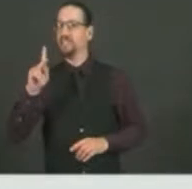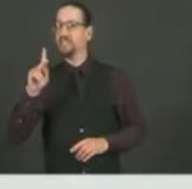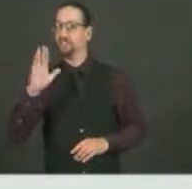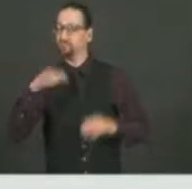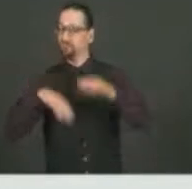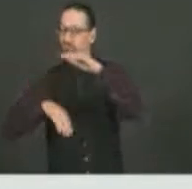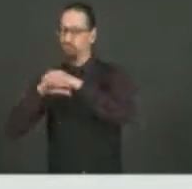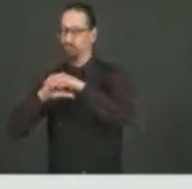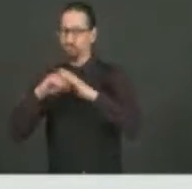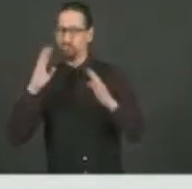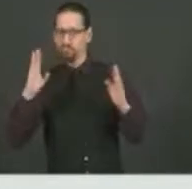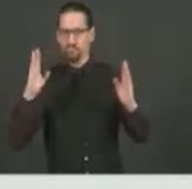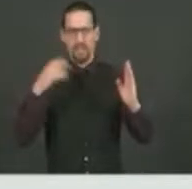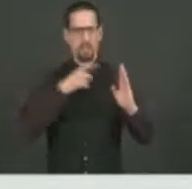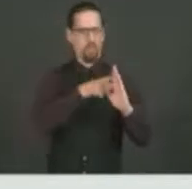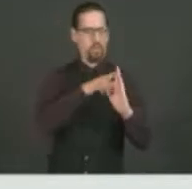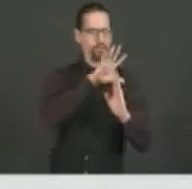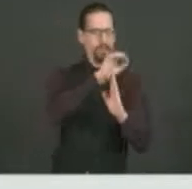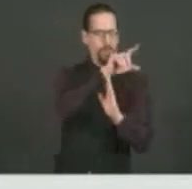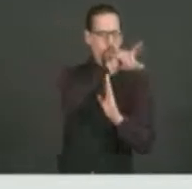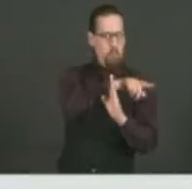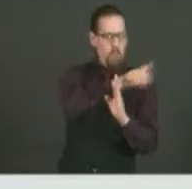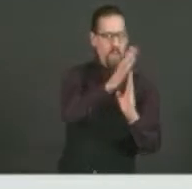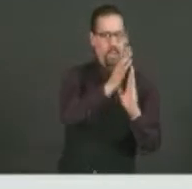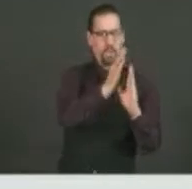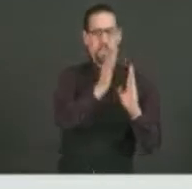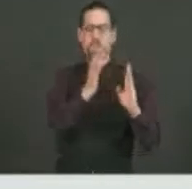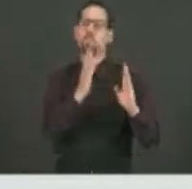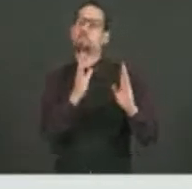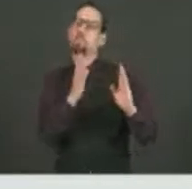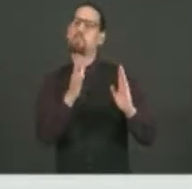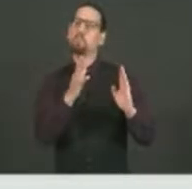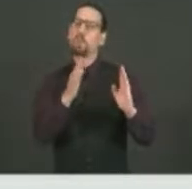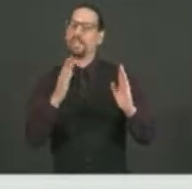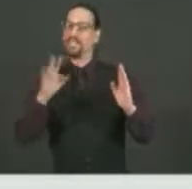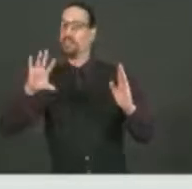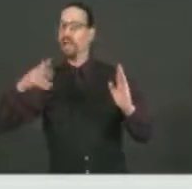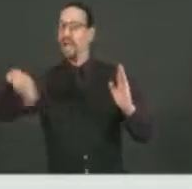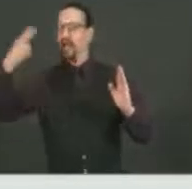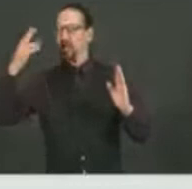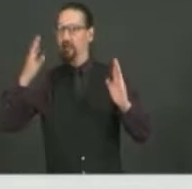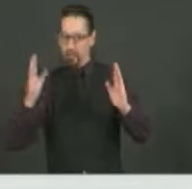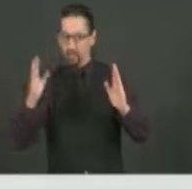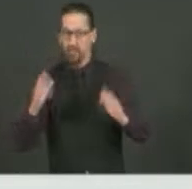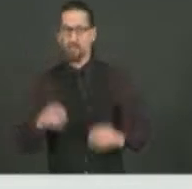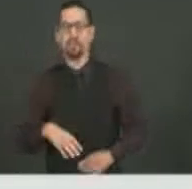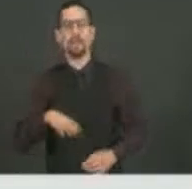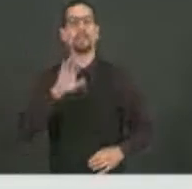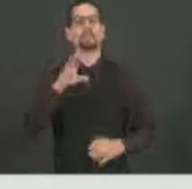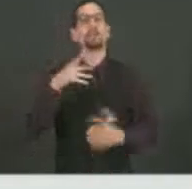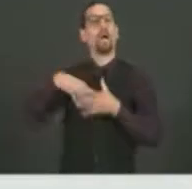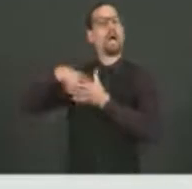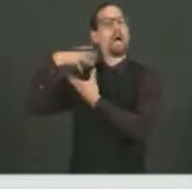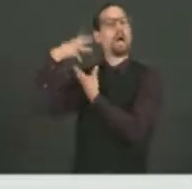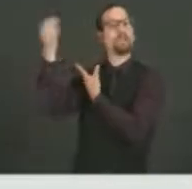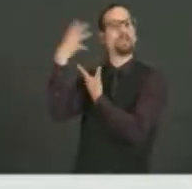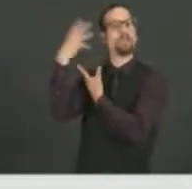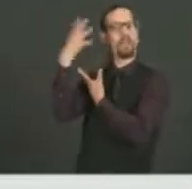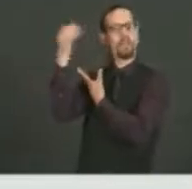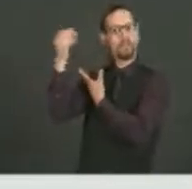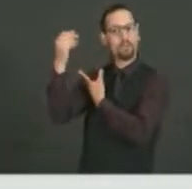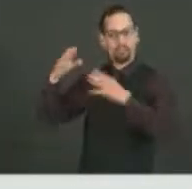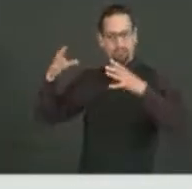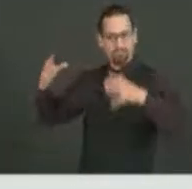Outdoor social gatherings should be no more than 75 to 150. Same thing, low